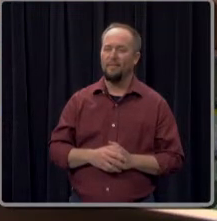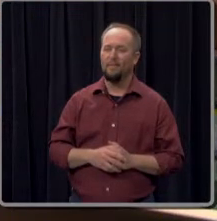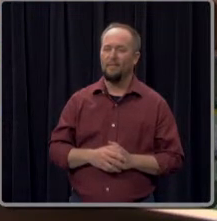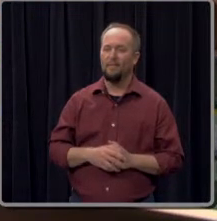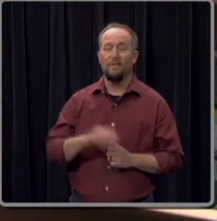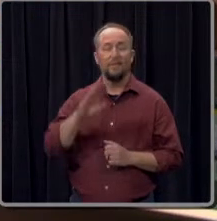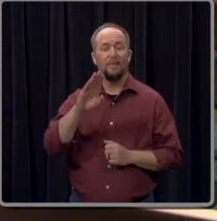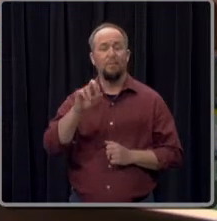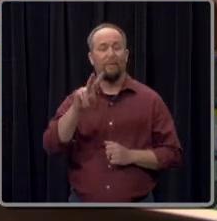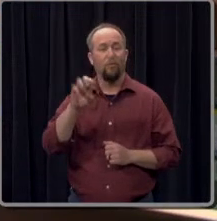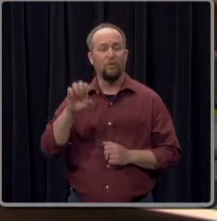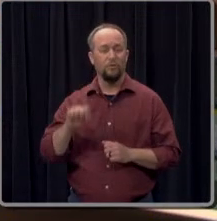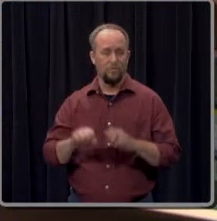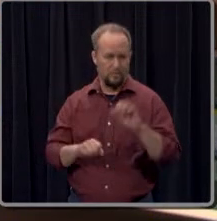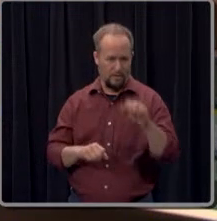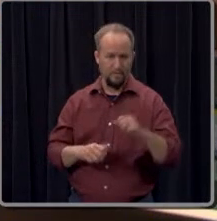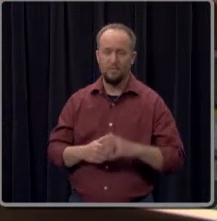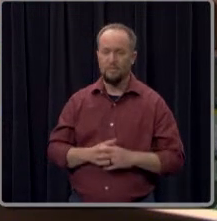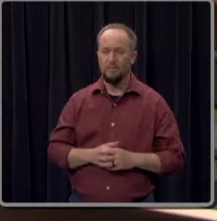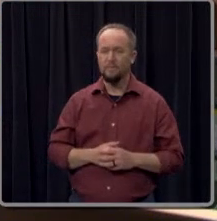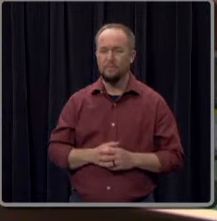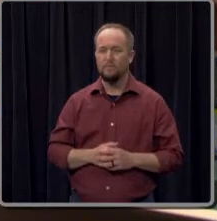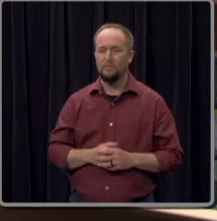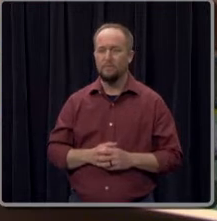Mr. Beveridge? Yes.